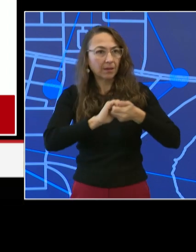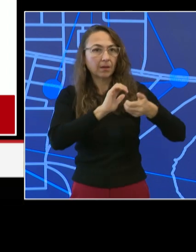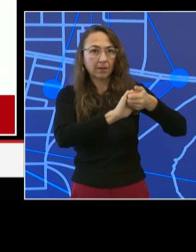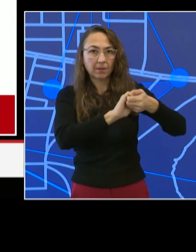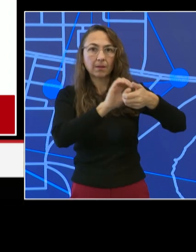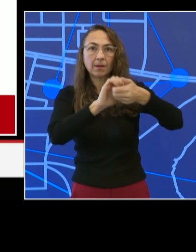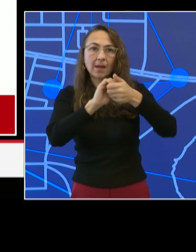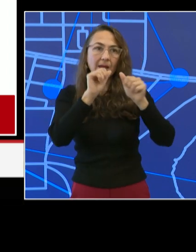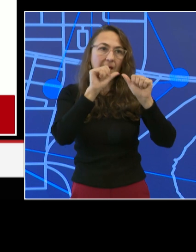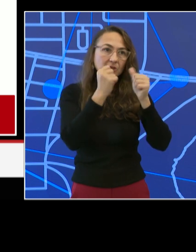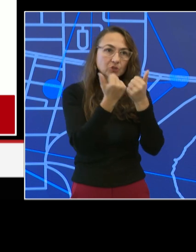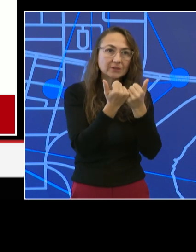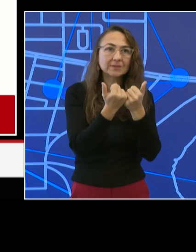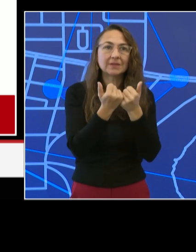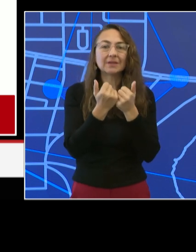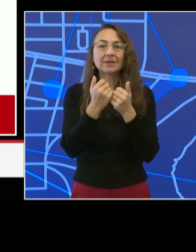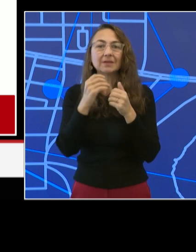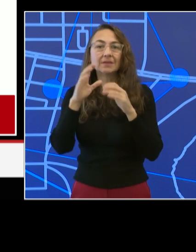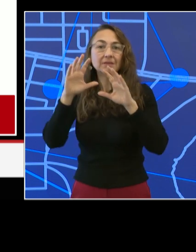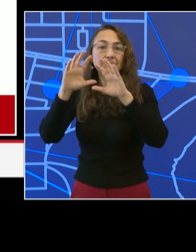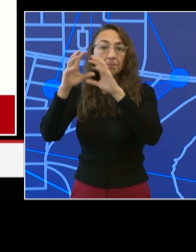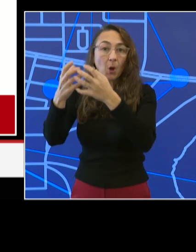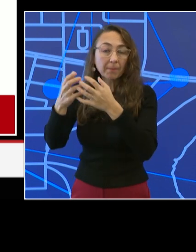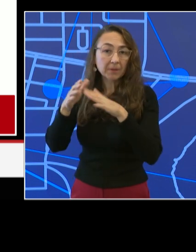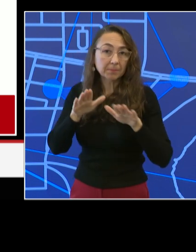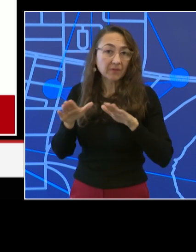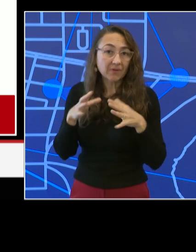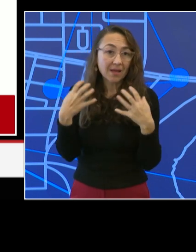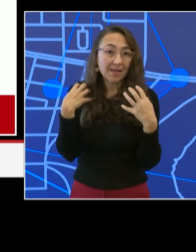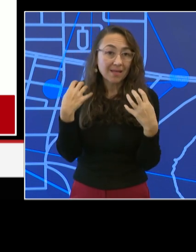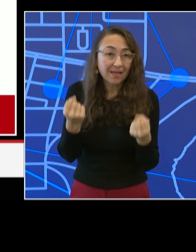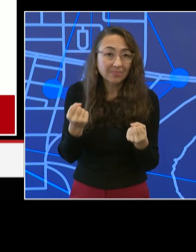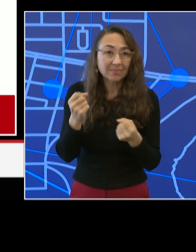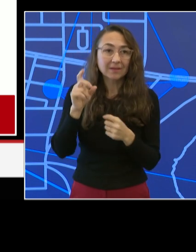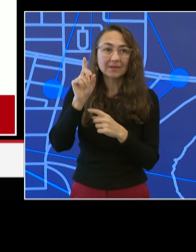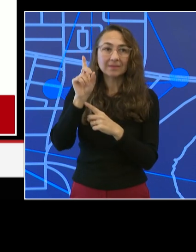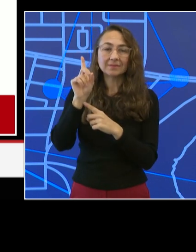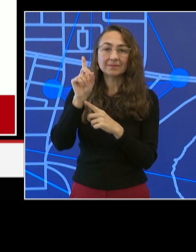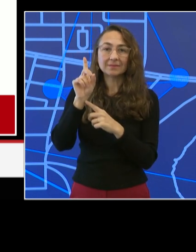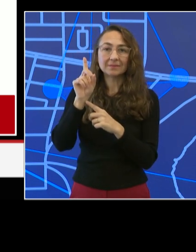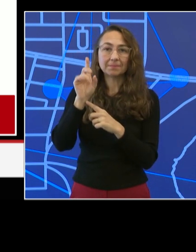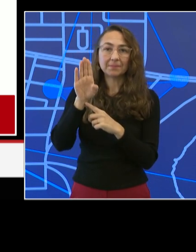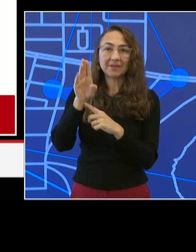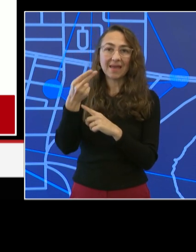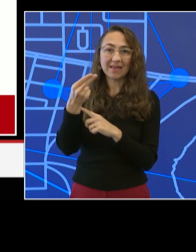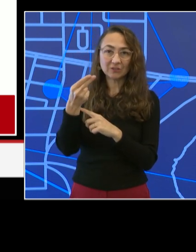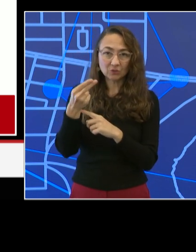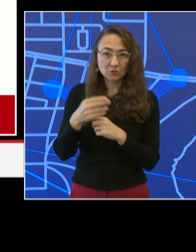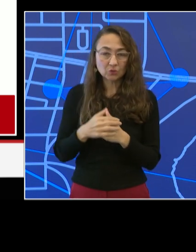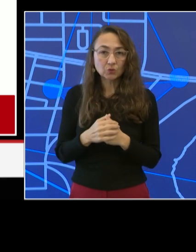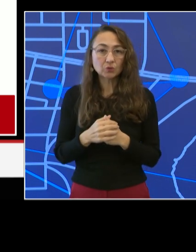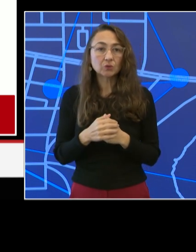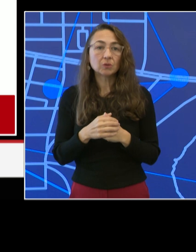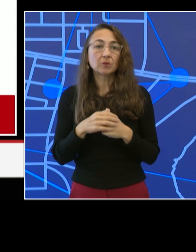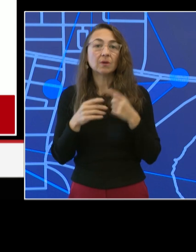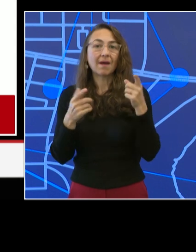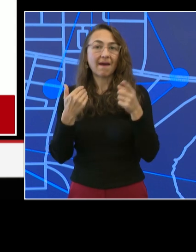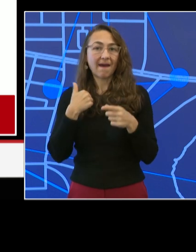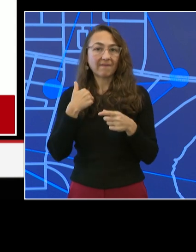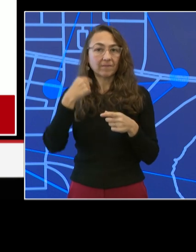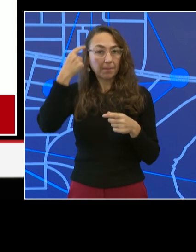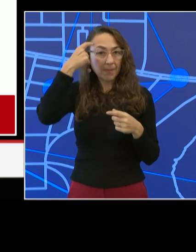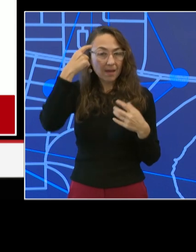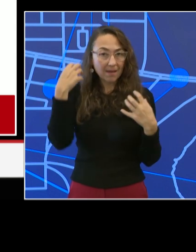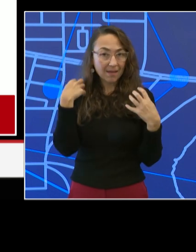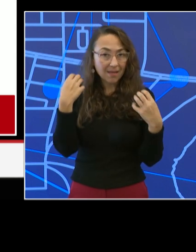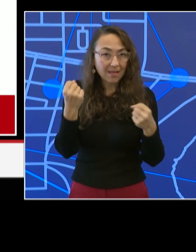as DBH, Department of Behavioral Health, to bring in extra mental health counselors to help with some of